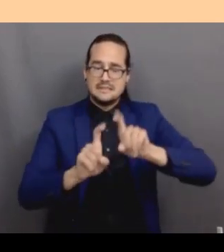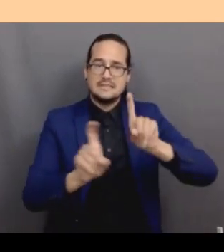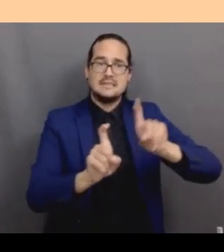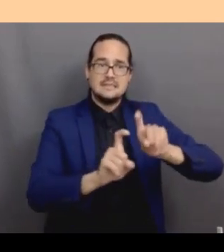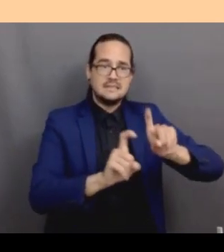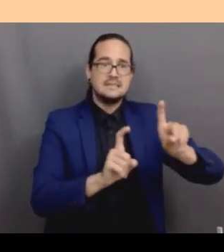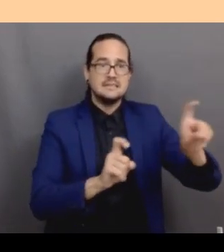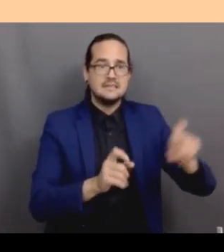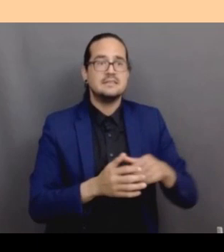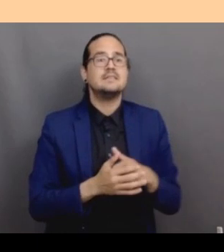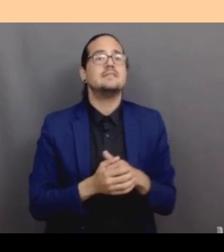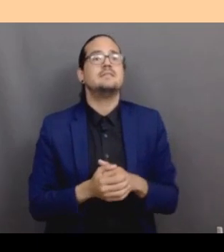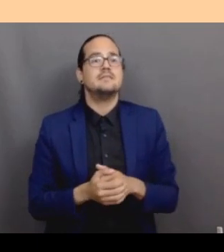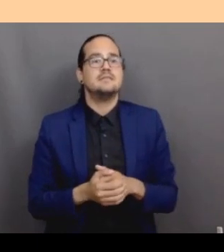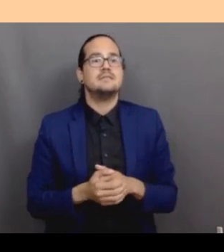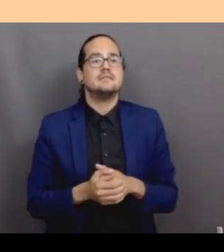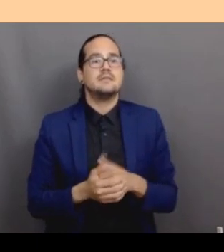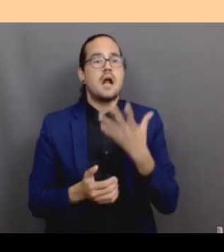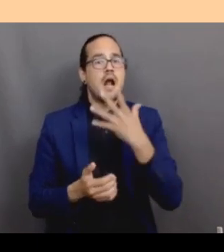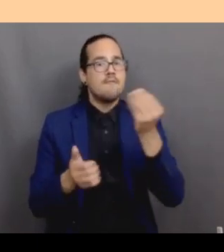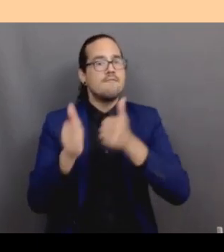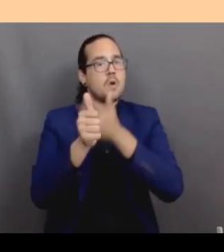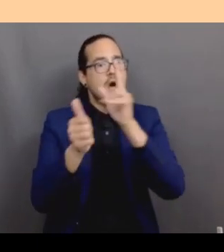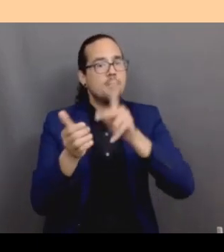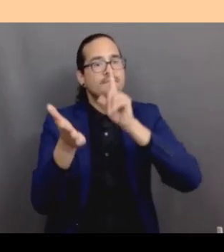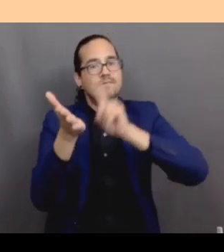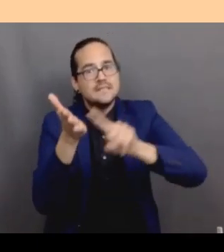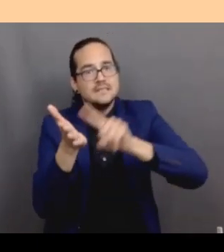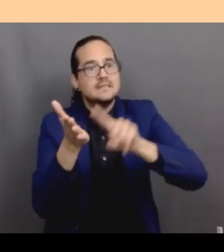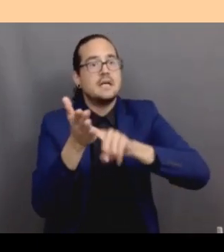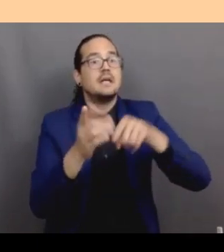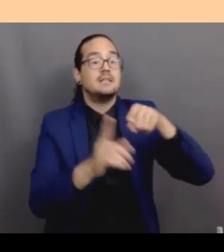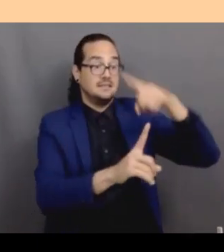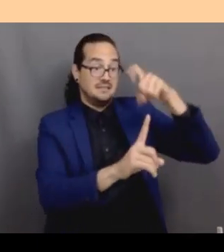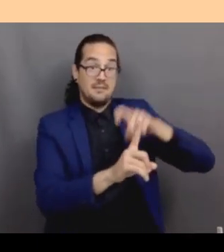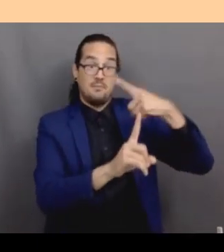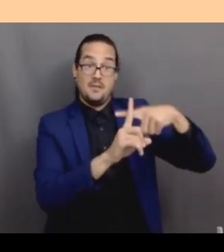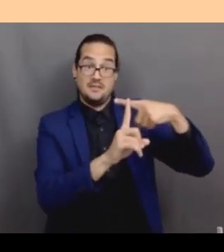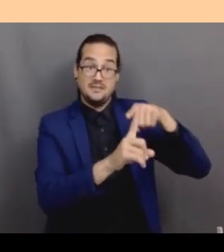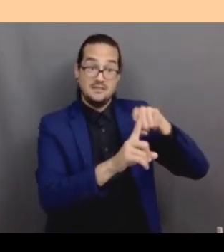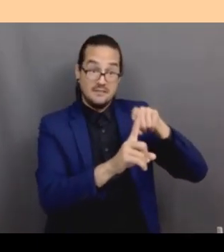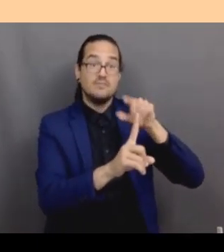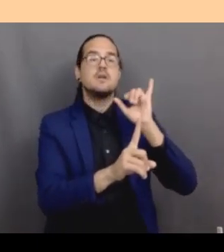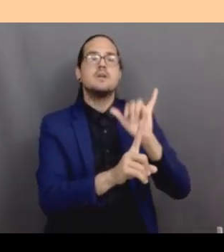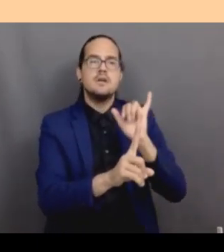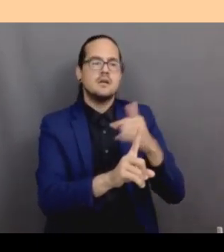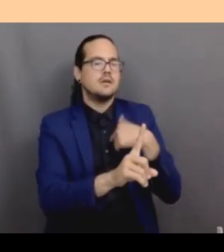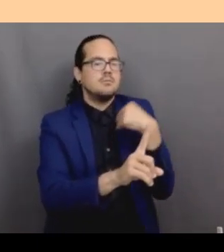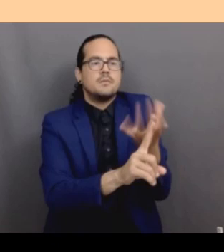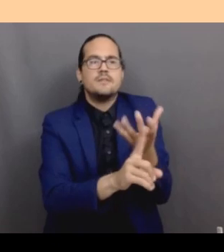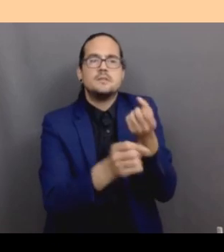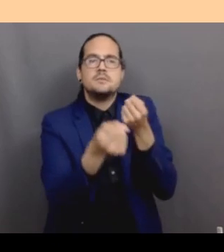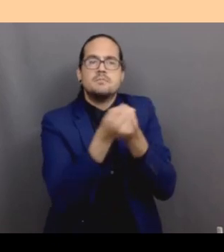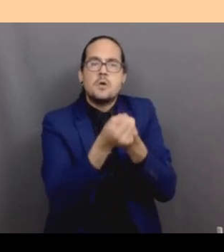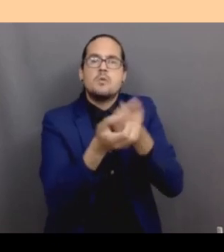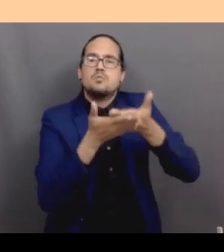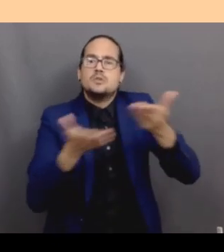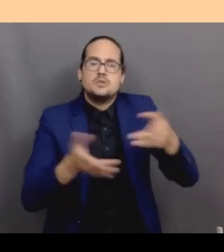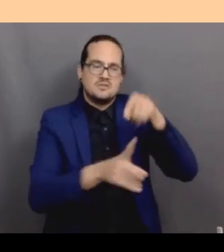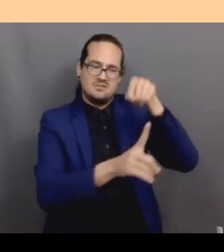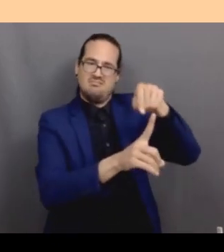positive for COVID-19, our team is ready to provide the supports that they need. So tell me a little bit more about that